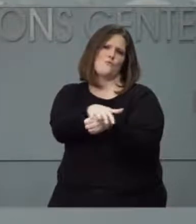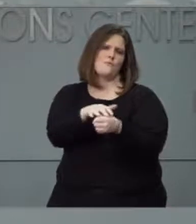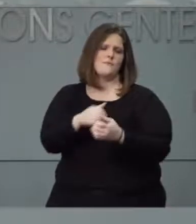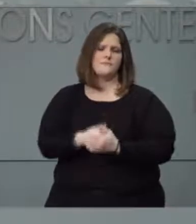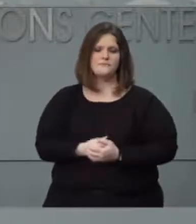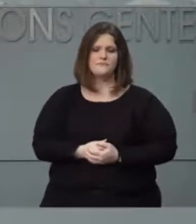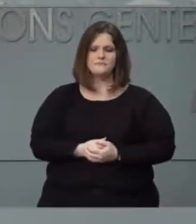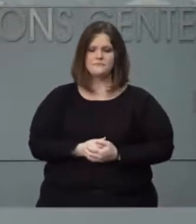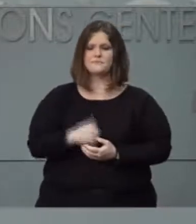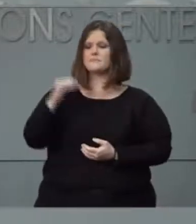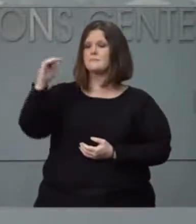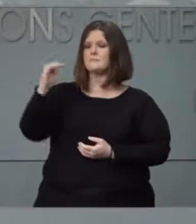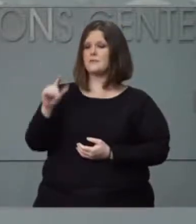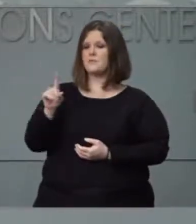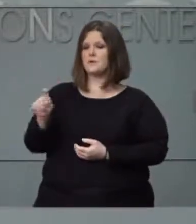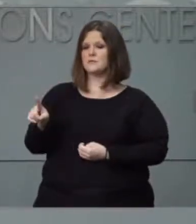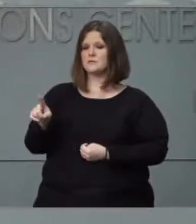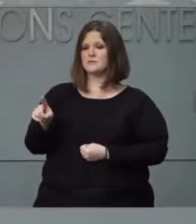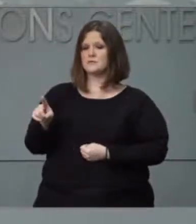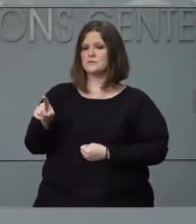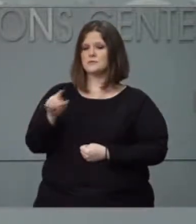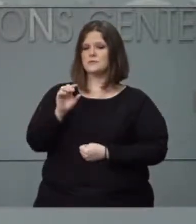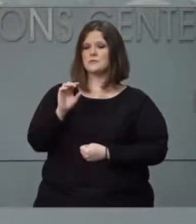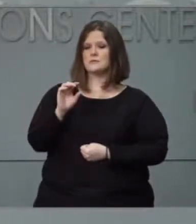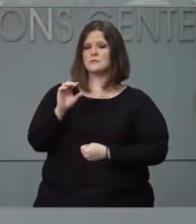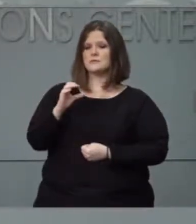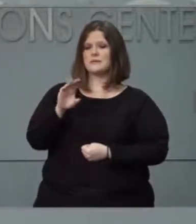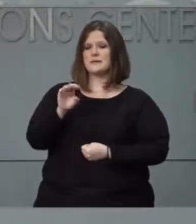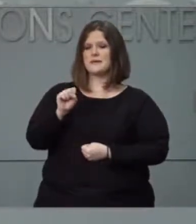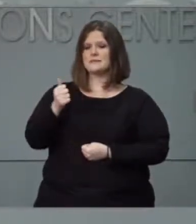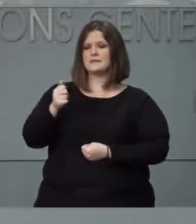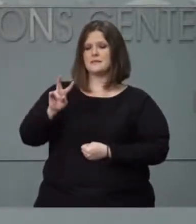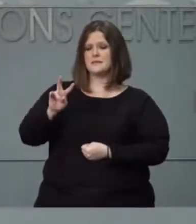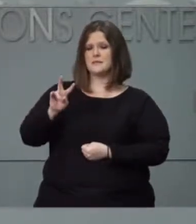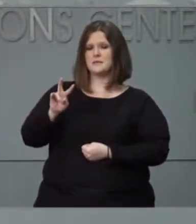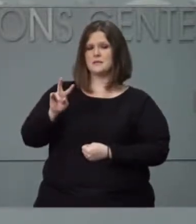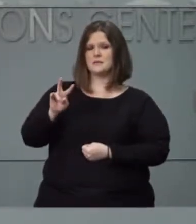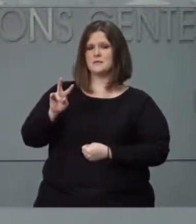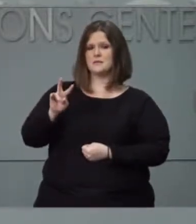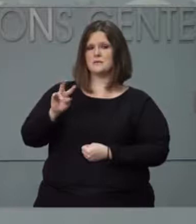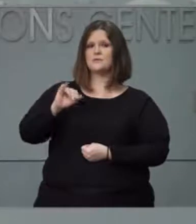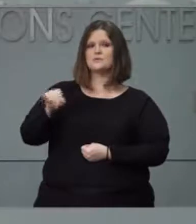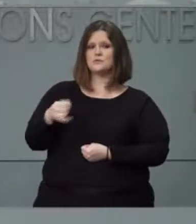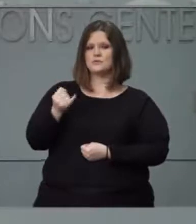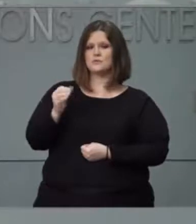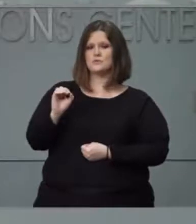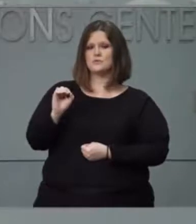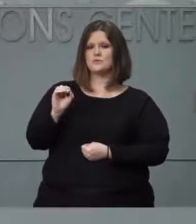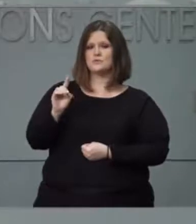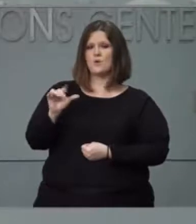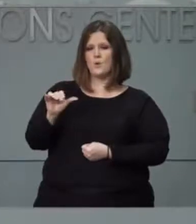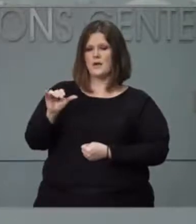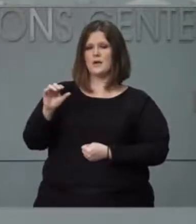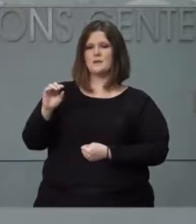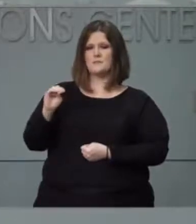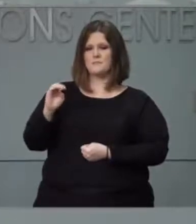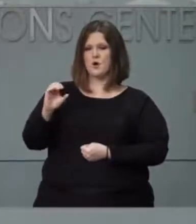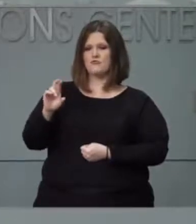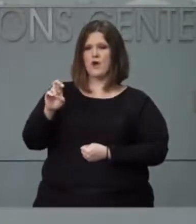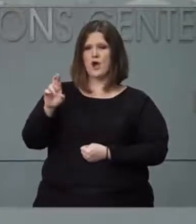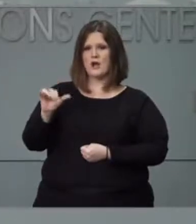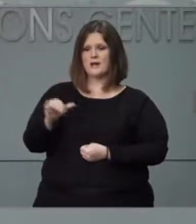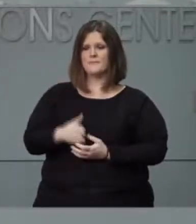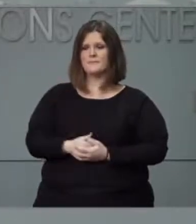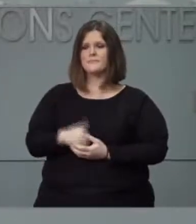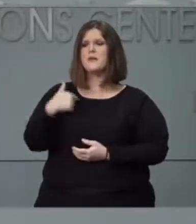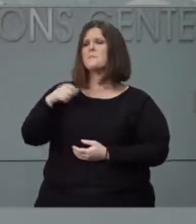Our next question is from Jody McCreary with CBS 17. Hi, thank you, Dr. Cohen. I wanted to ask about the